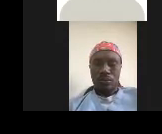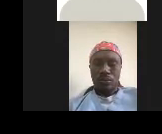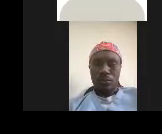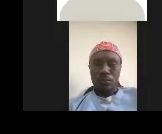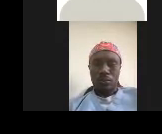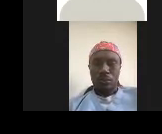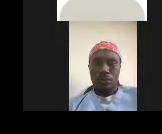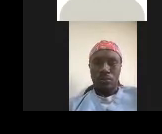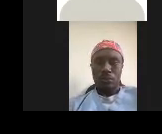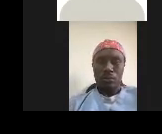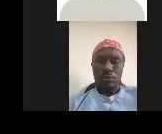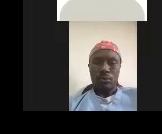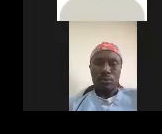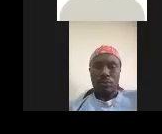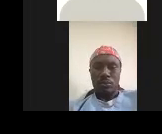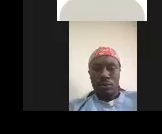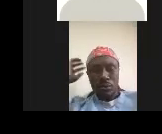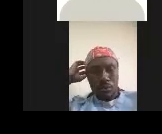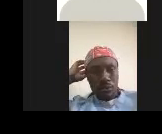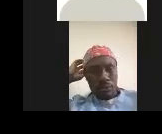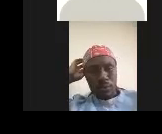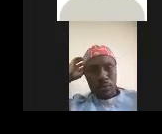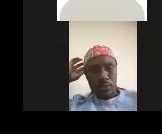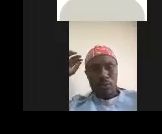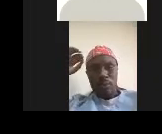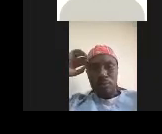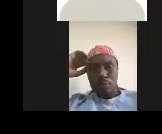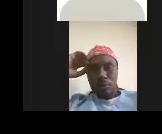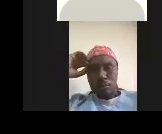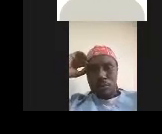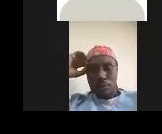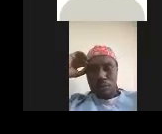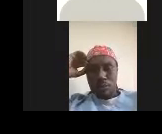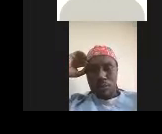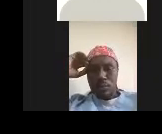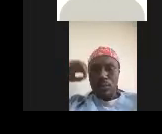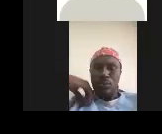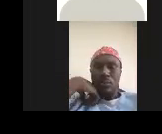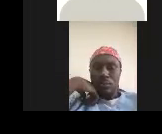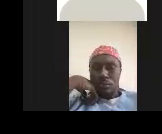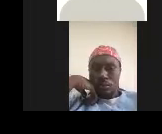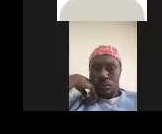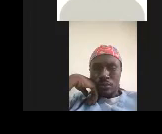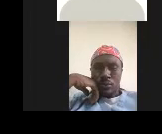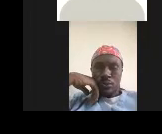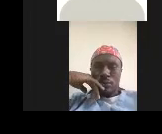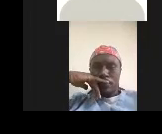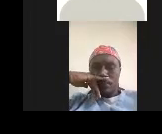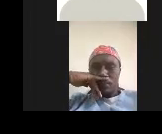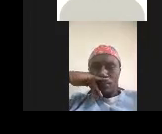opening the mouth. You can see where their tongue is at. You can see that this would be difficult to place the breathing tube, the endotracheal